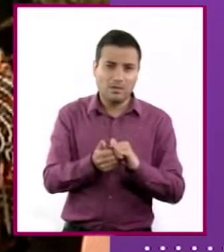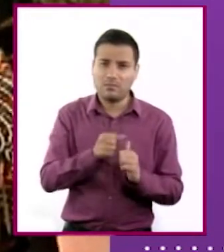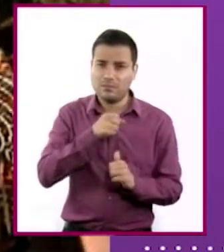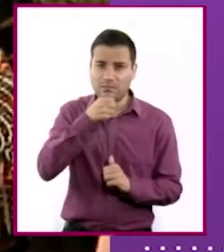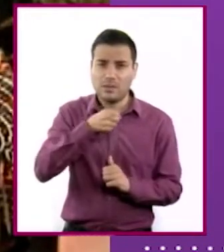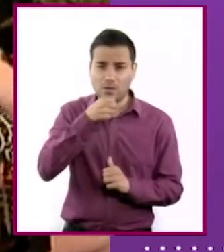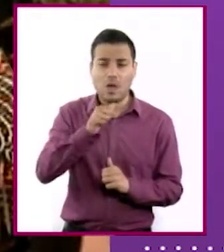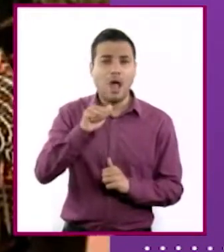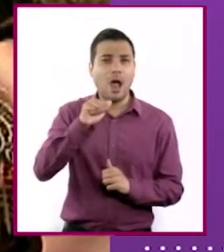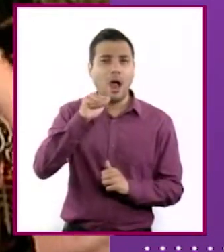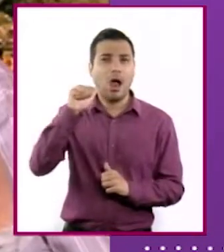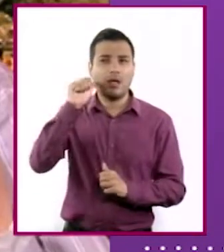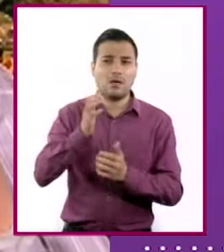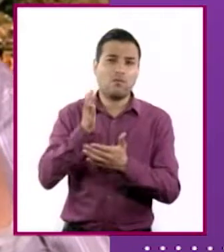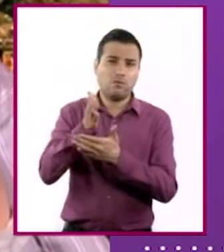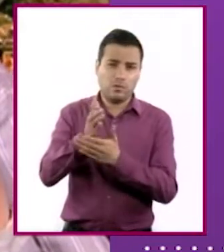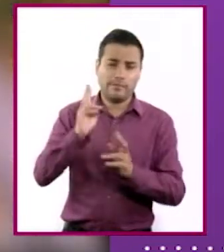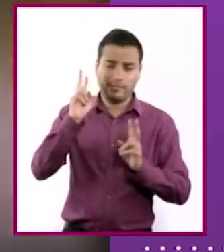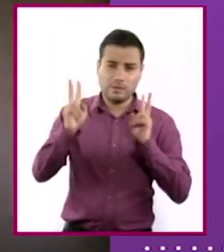her yesterday.